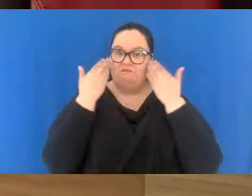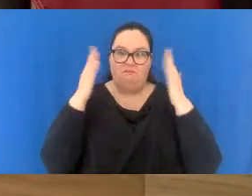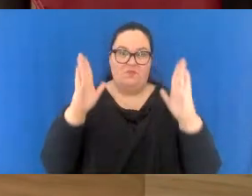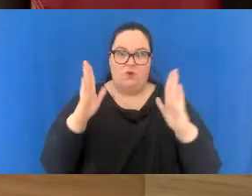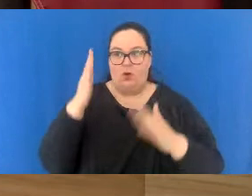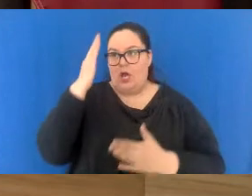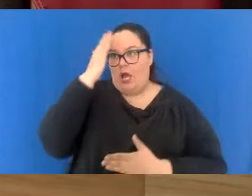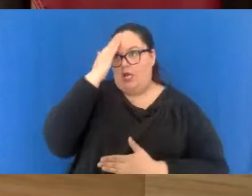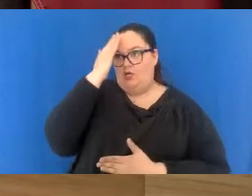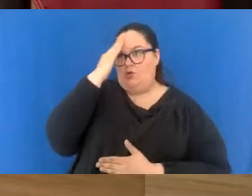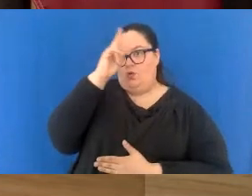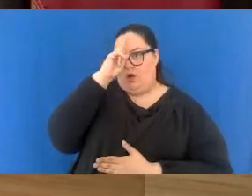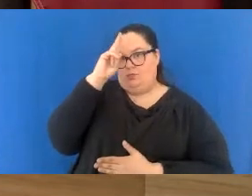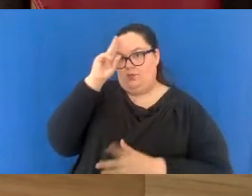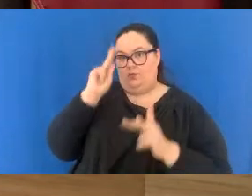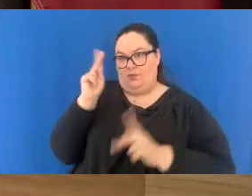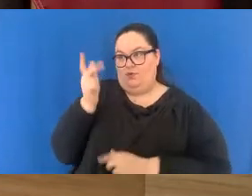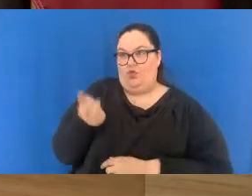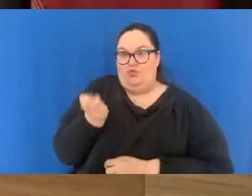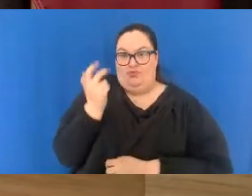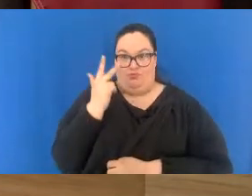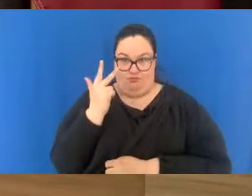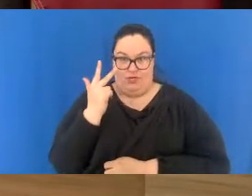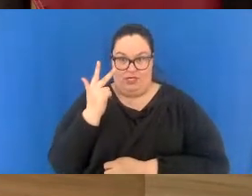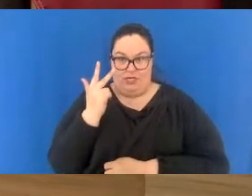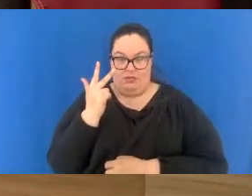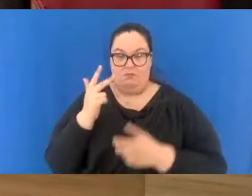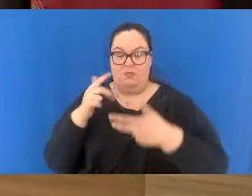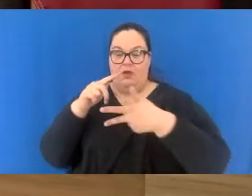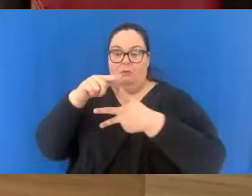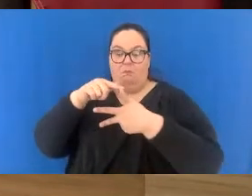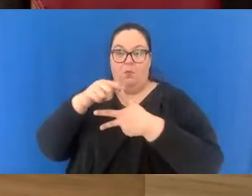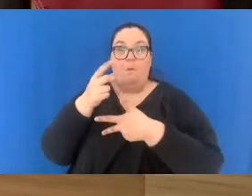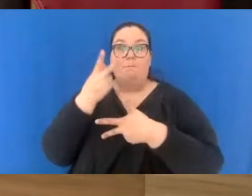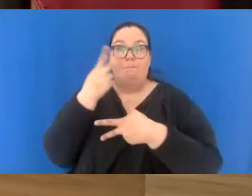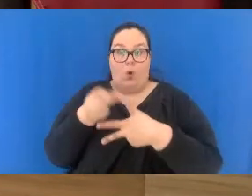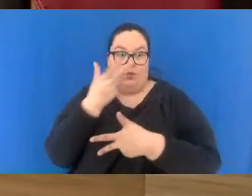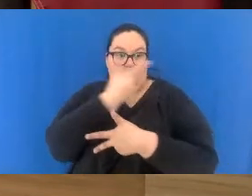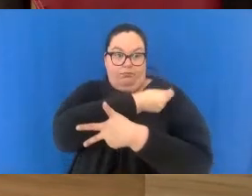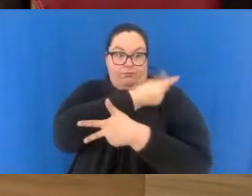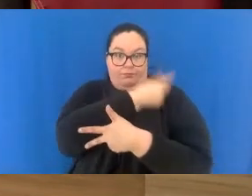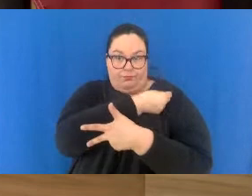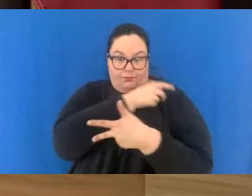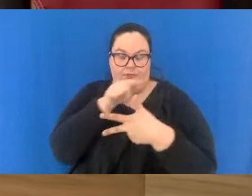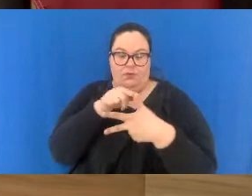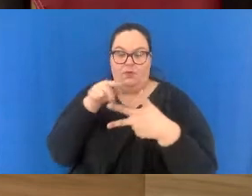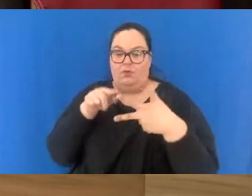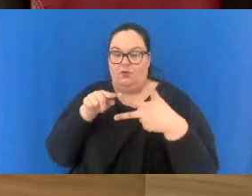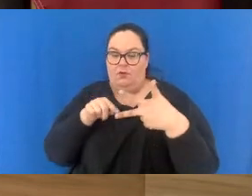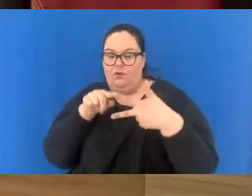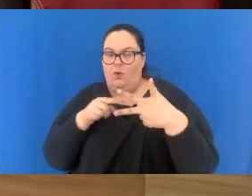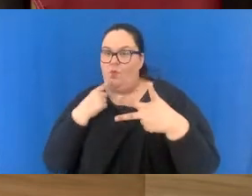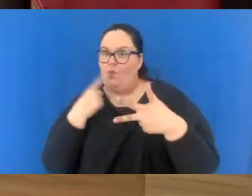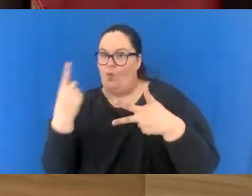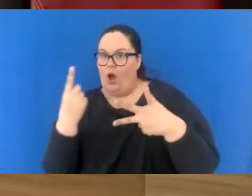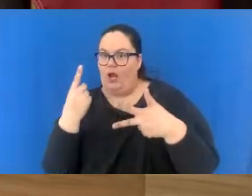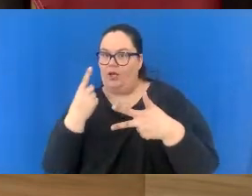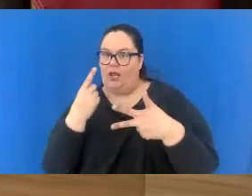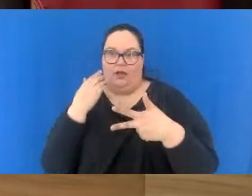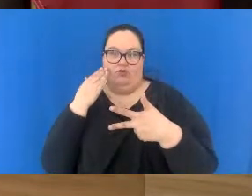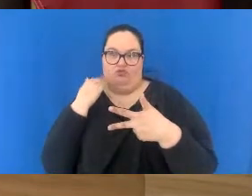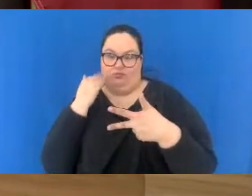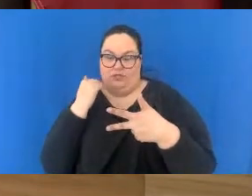doses of the vaccine, and how long it had been from the time that they were vaccinated to the time that they became COVID